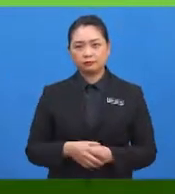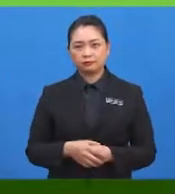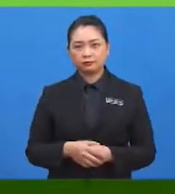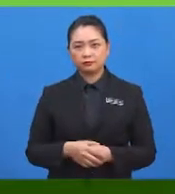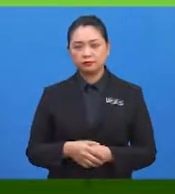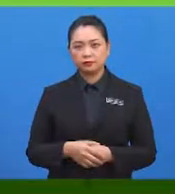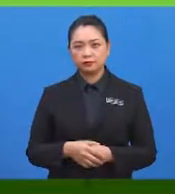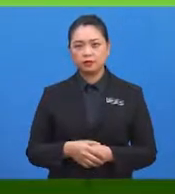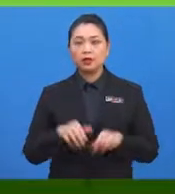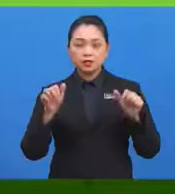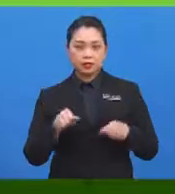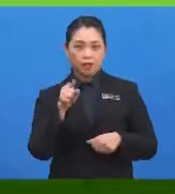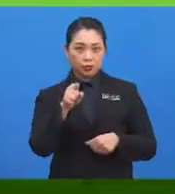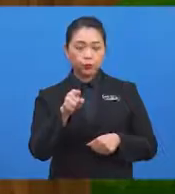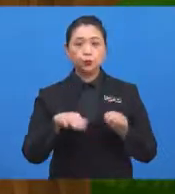Can you swim?